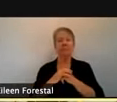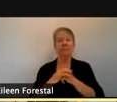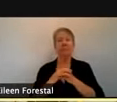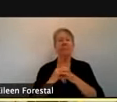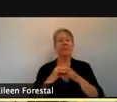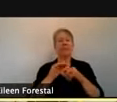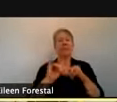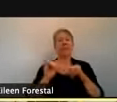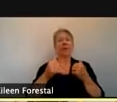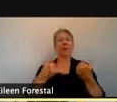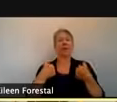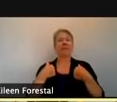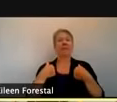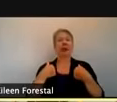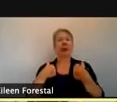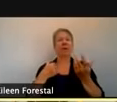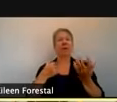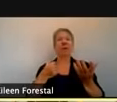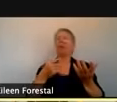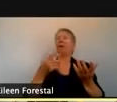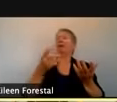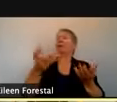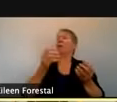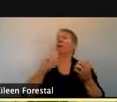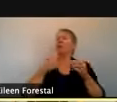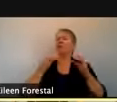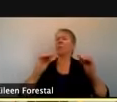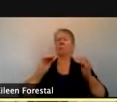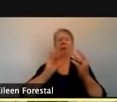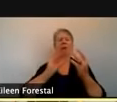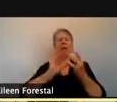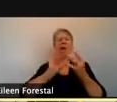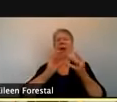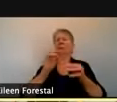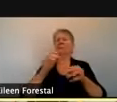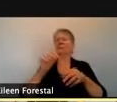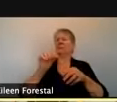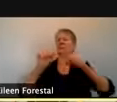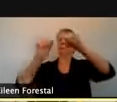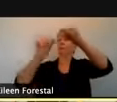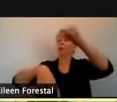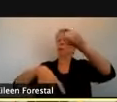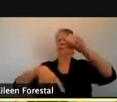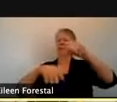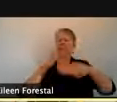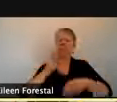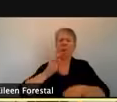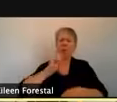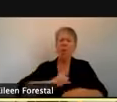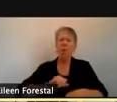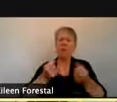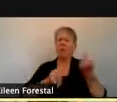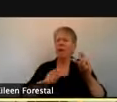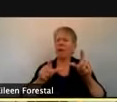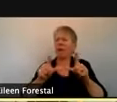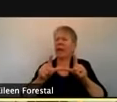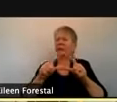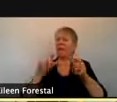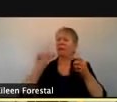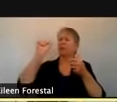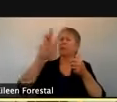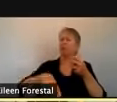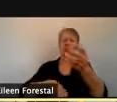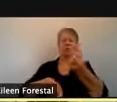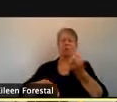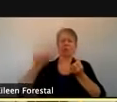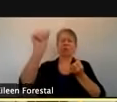a time of tremendous innovation for Motor Vehicle Commission. Here's our total weekly transactions for the last